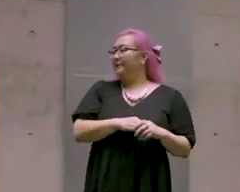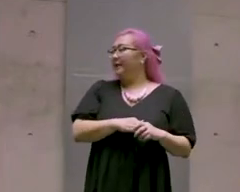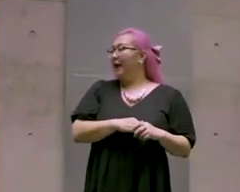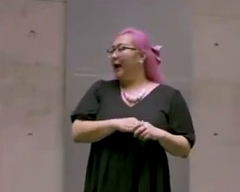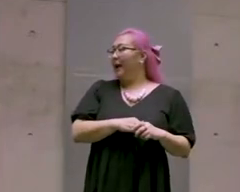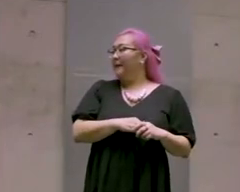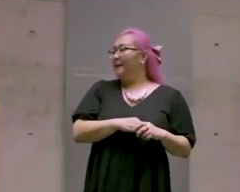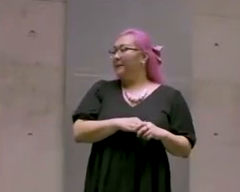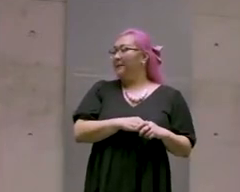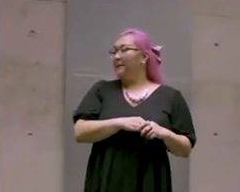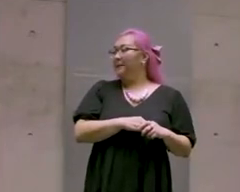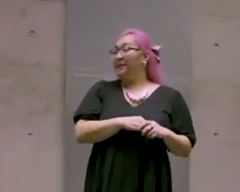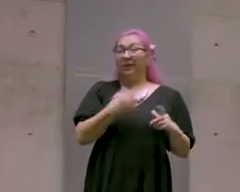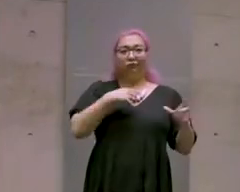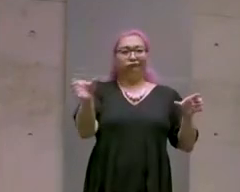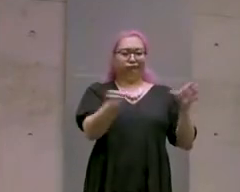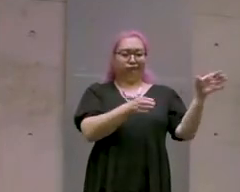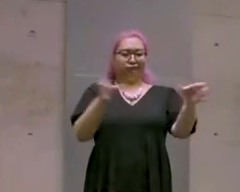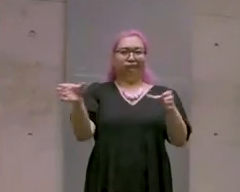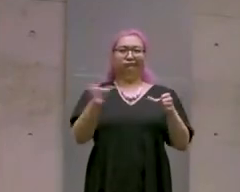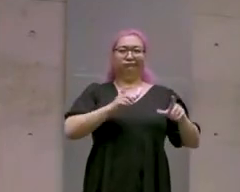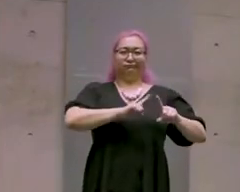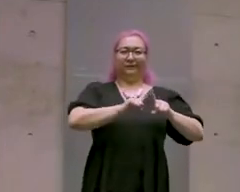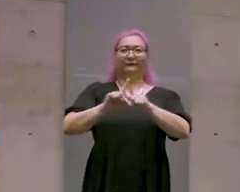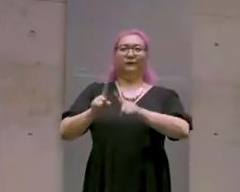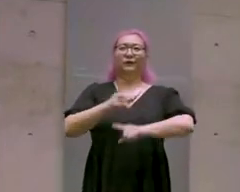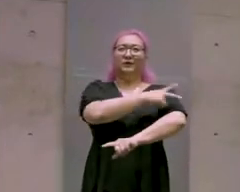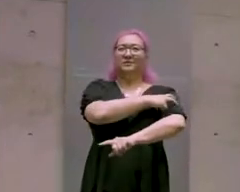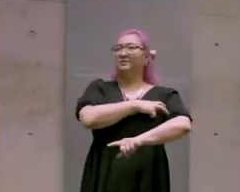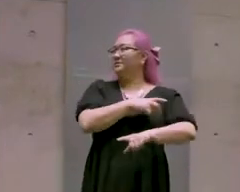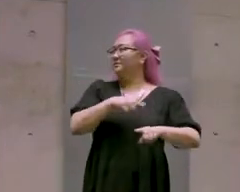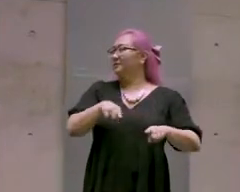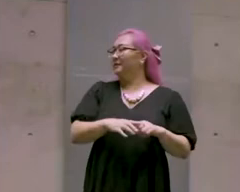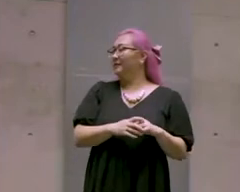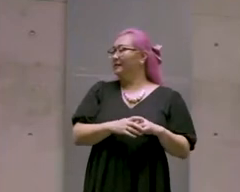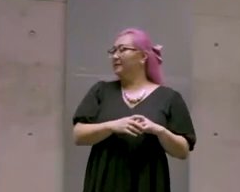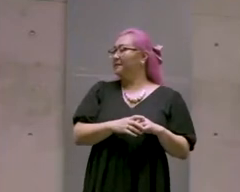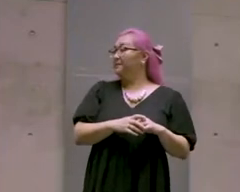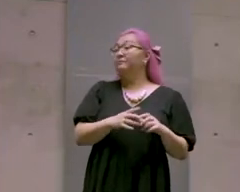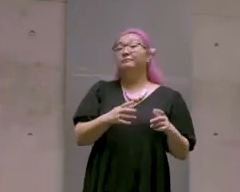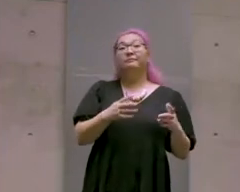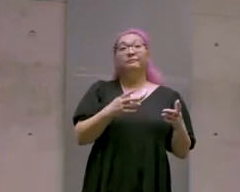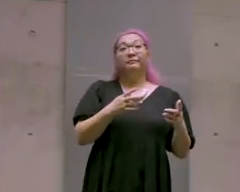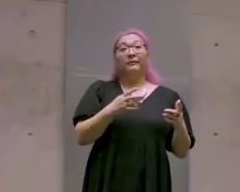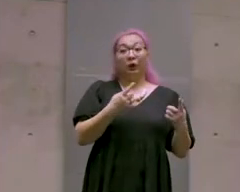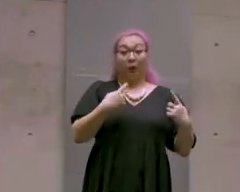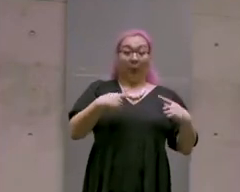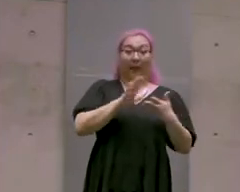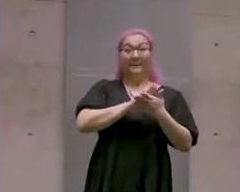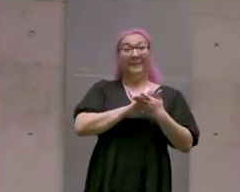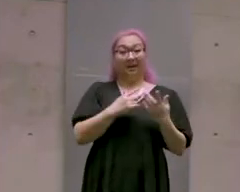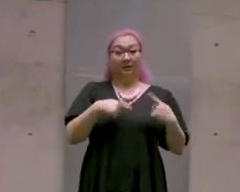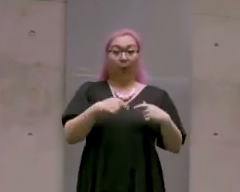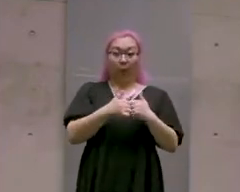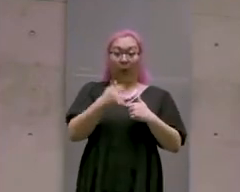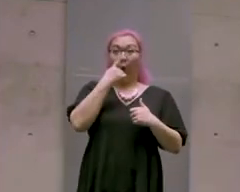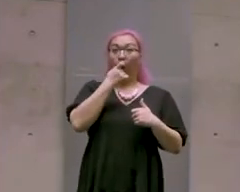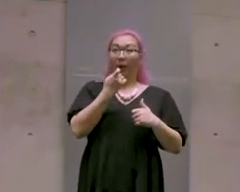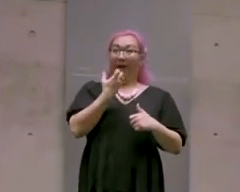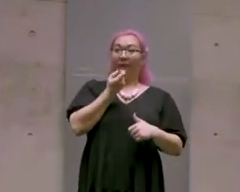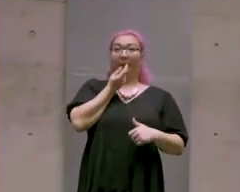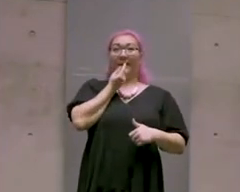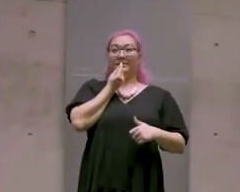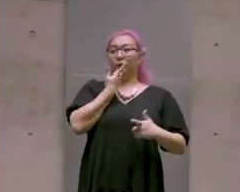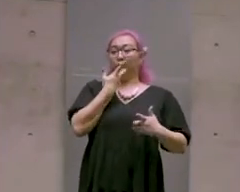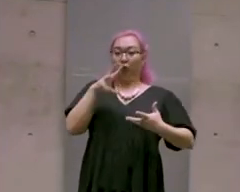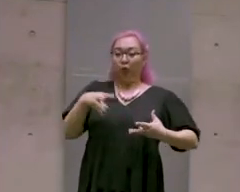us. And there was this opportunity to make those kind of circular games and start exploring that interactive fiction, which I'd always wanted to do. What was really cool